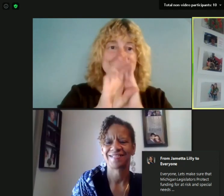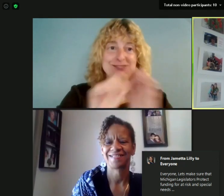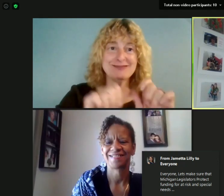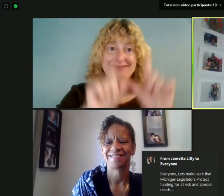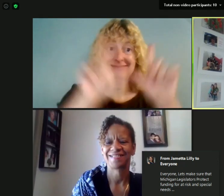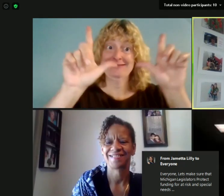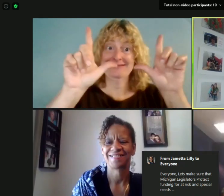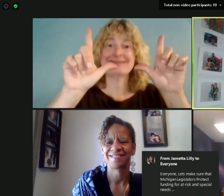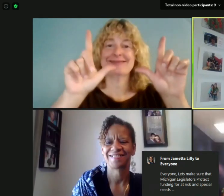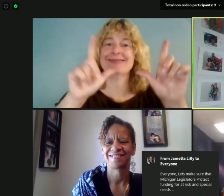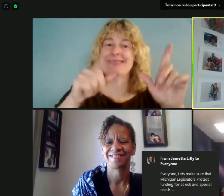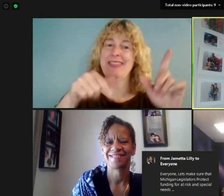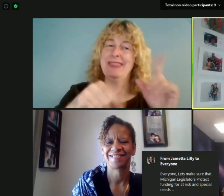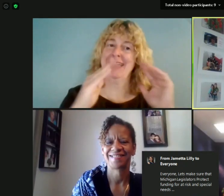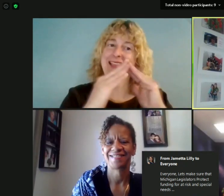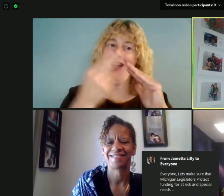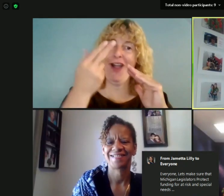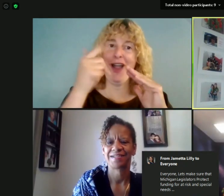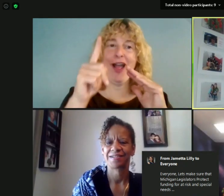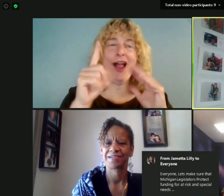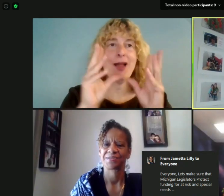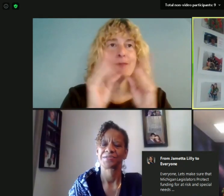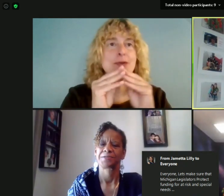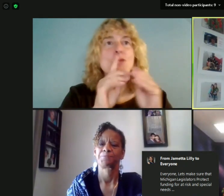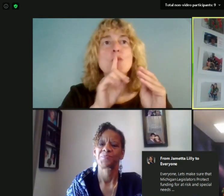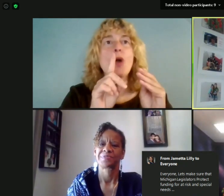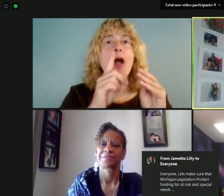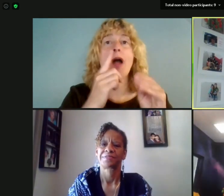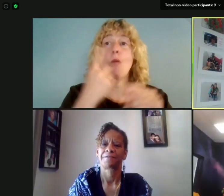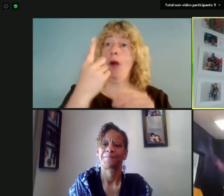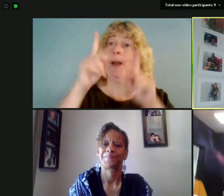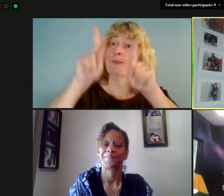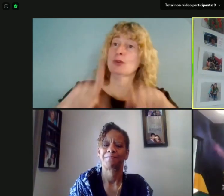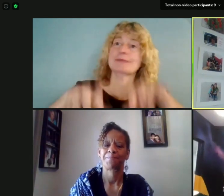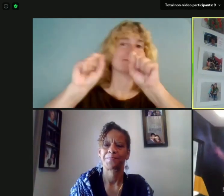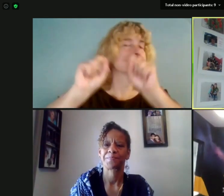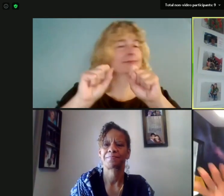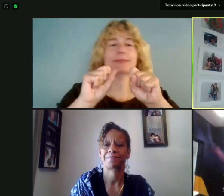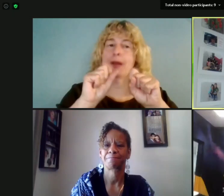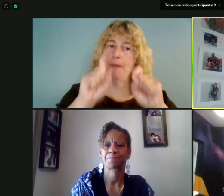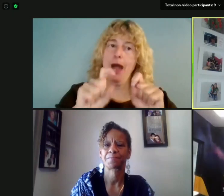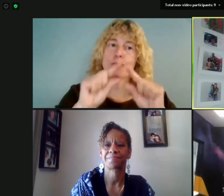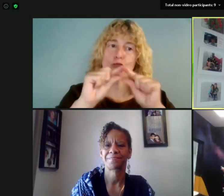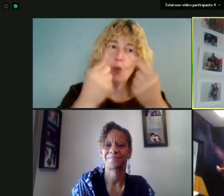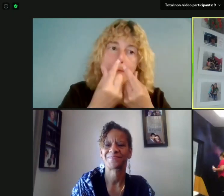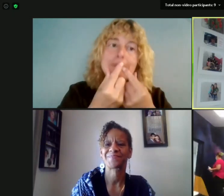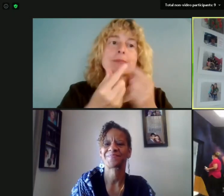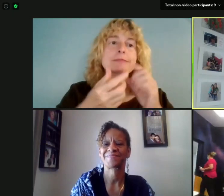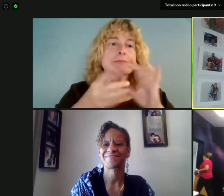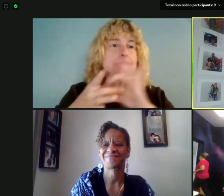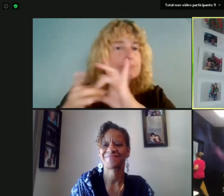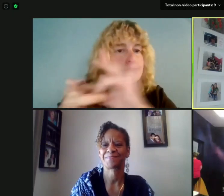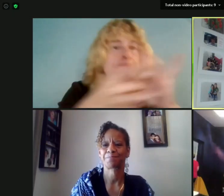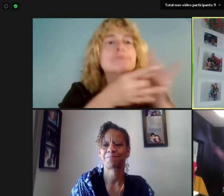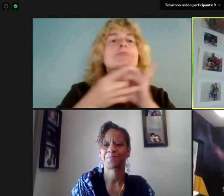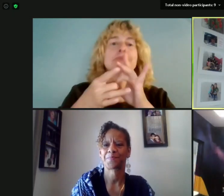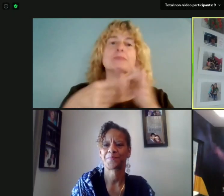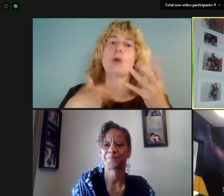And I'd like to remind everyone to stay healthy, stay powerful, and stay